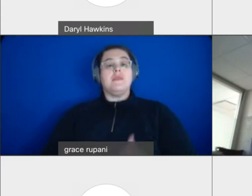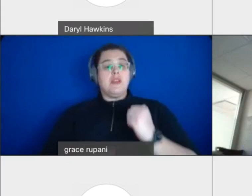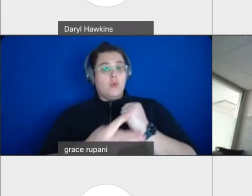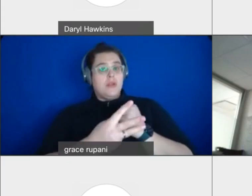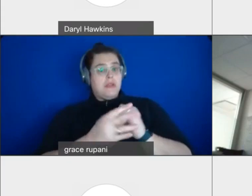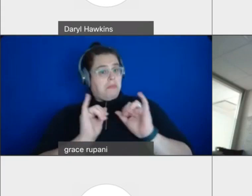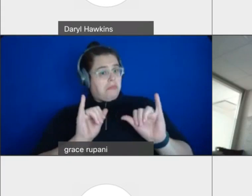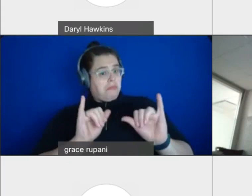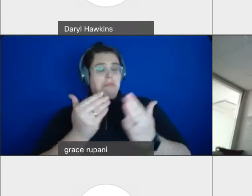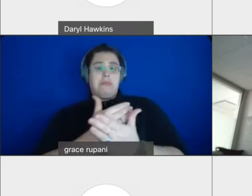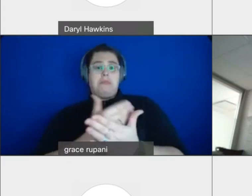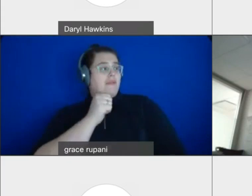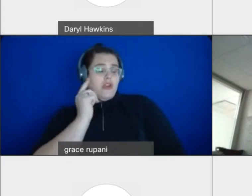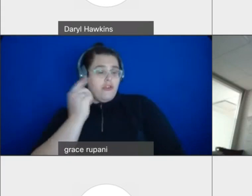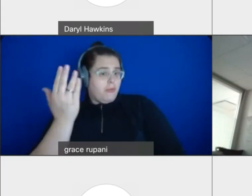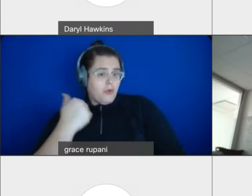know.